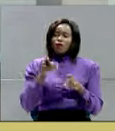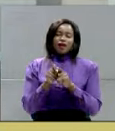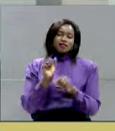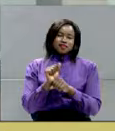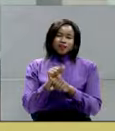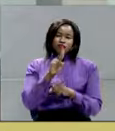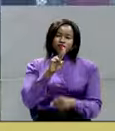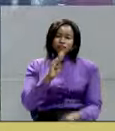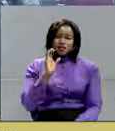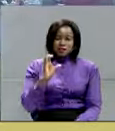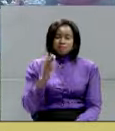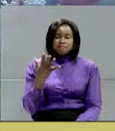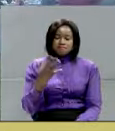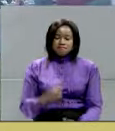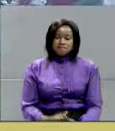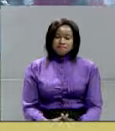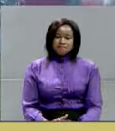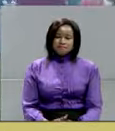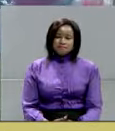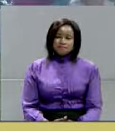of UBC.